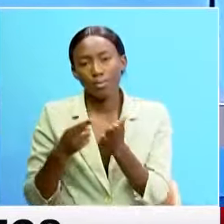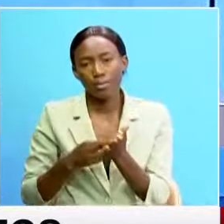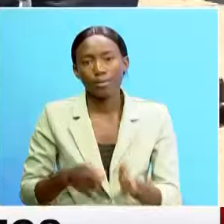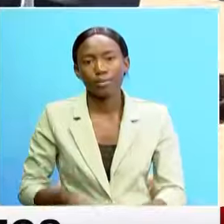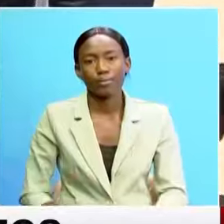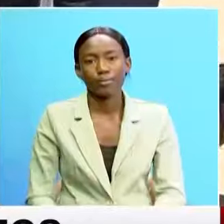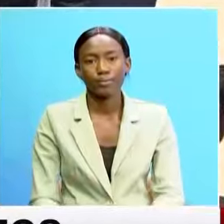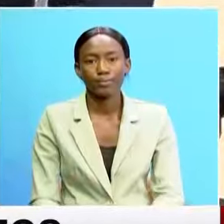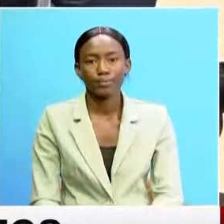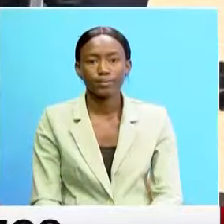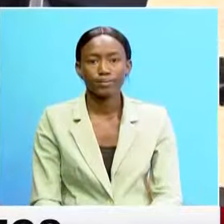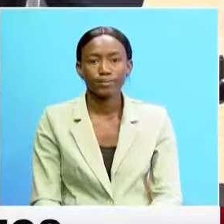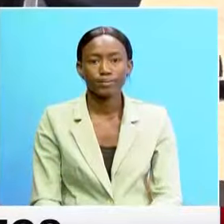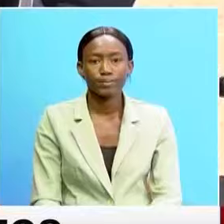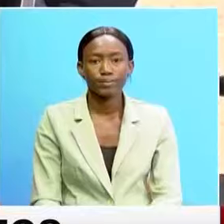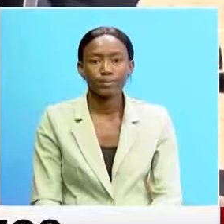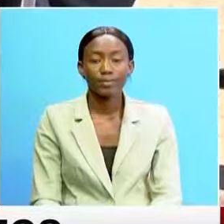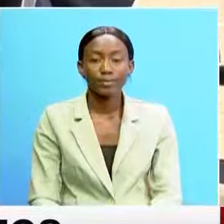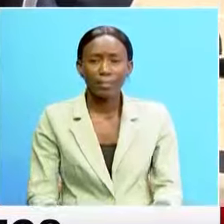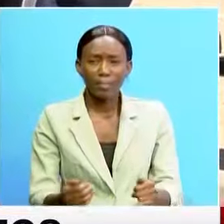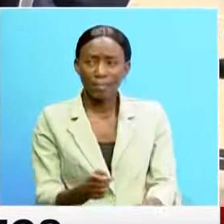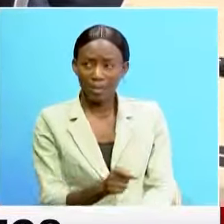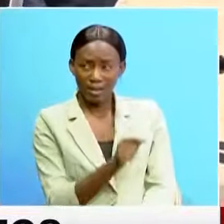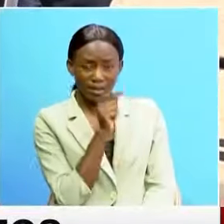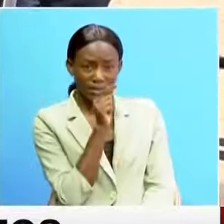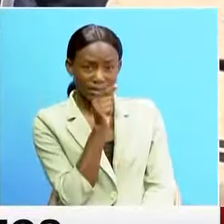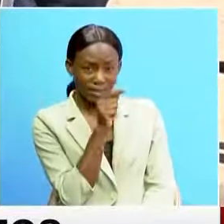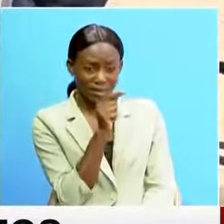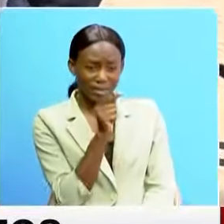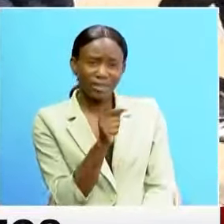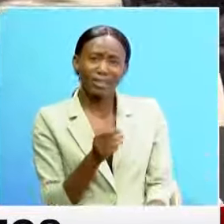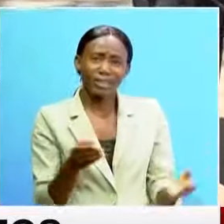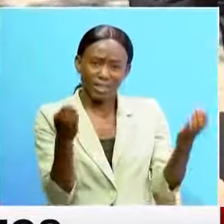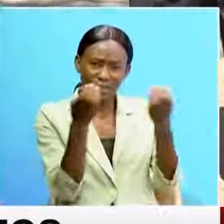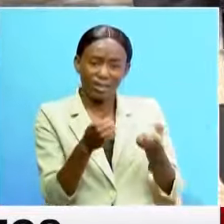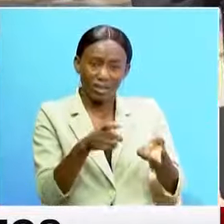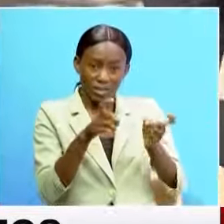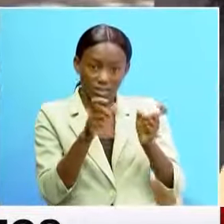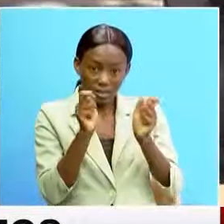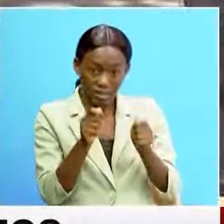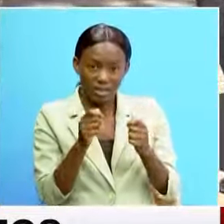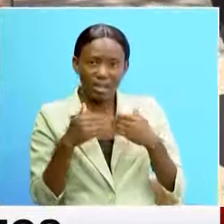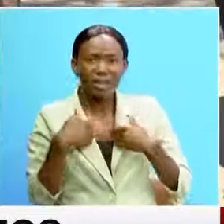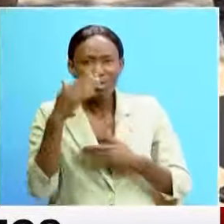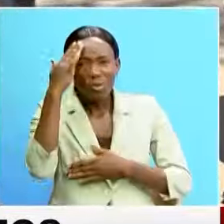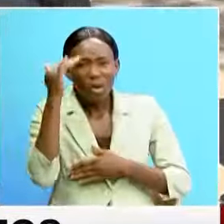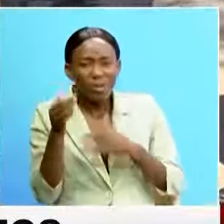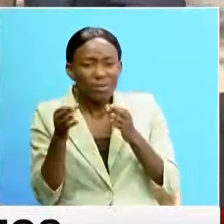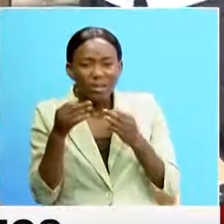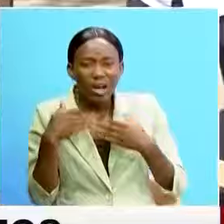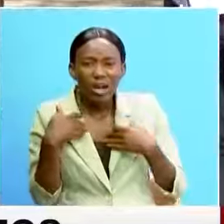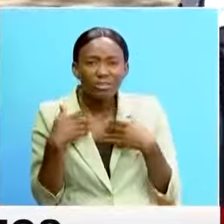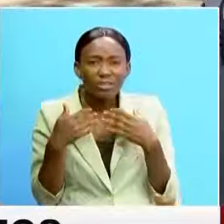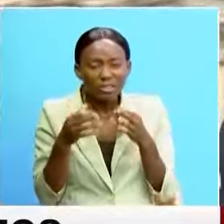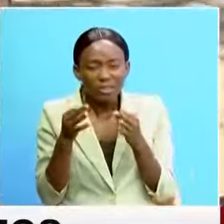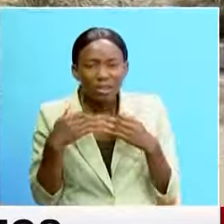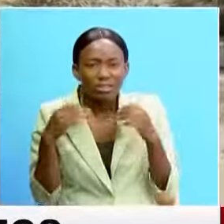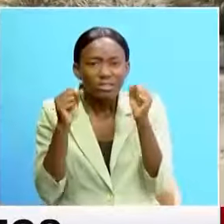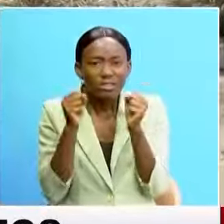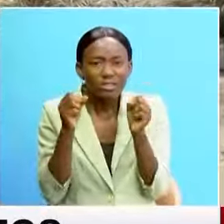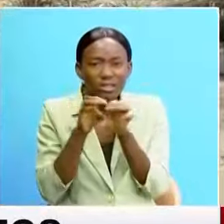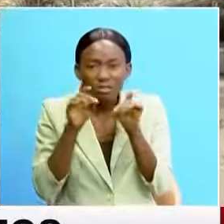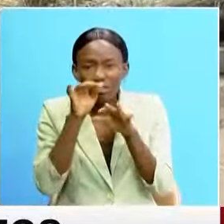report. In correctional environments, conditions can often be challenging, especially during the cold and rainy season. This is the reason